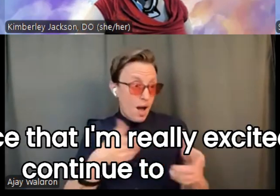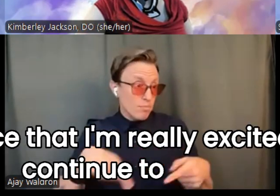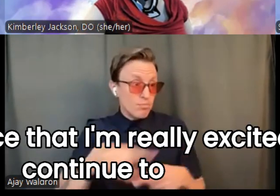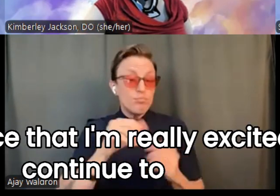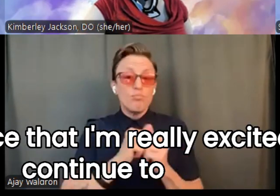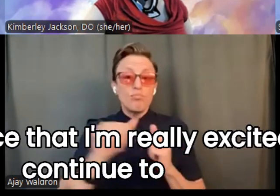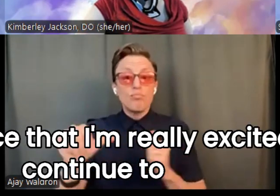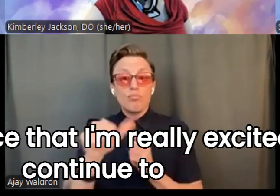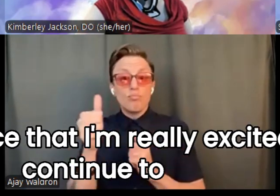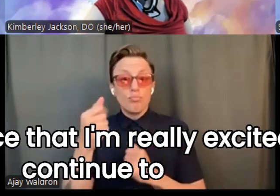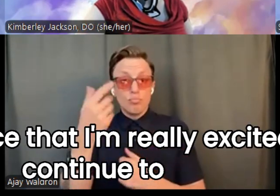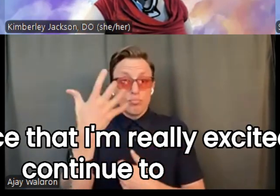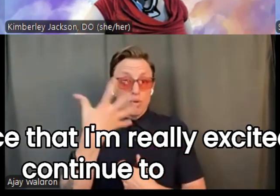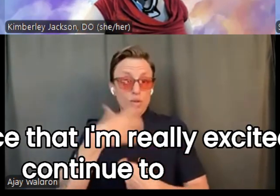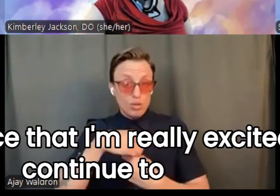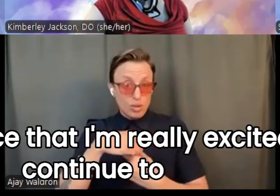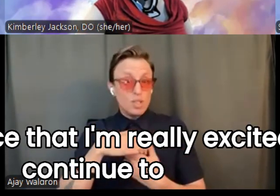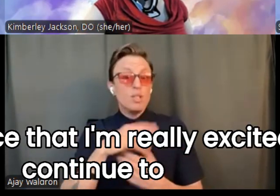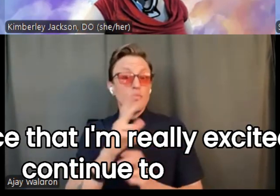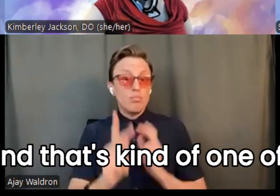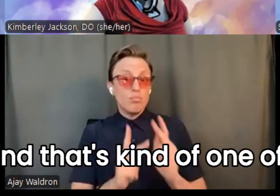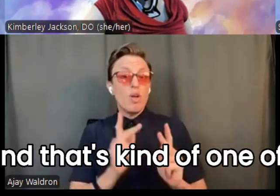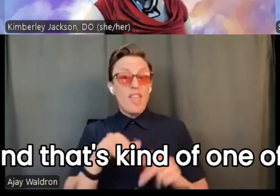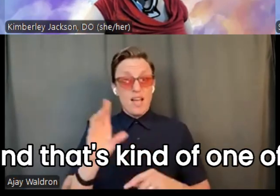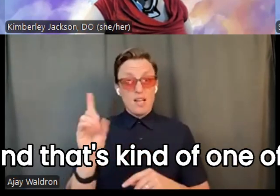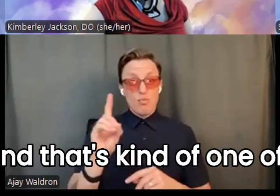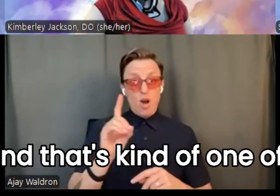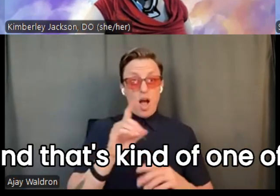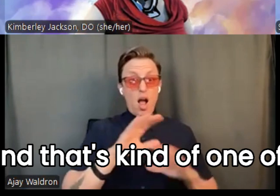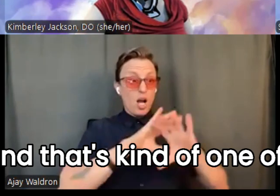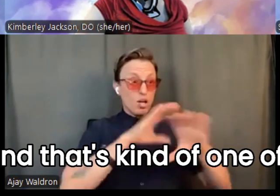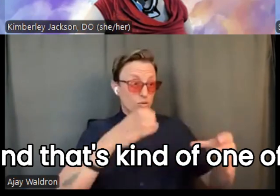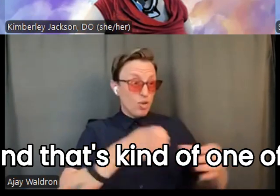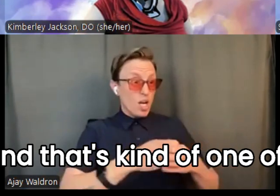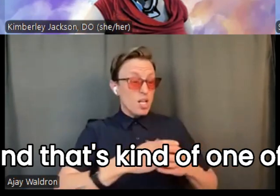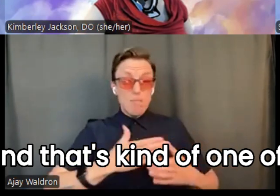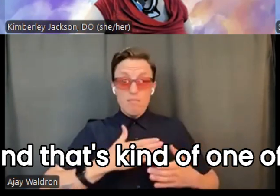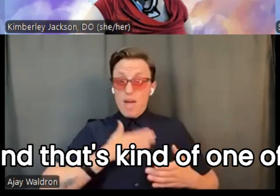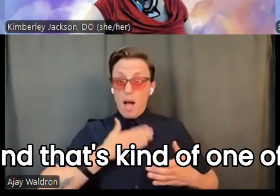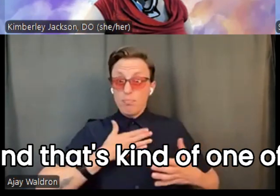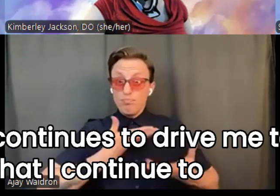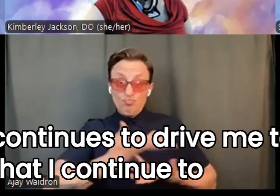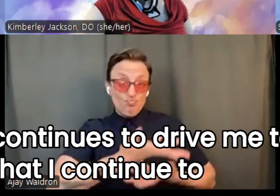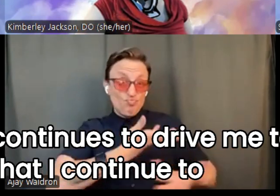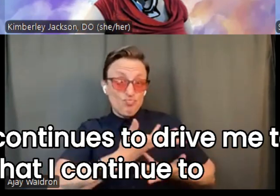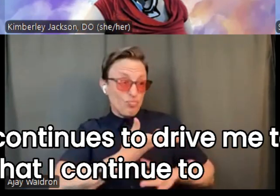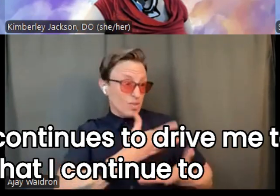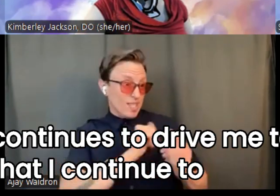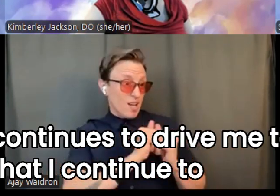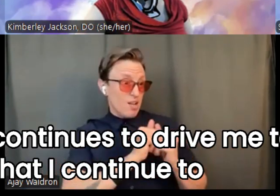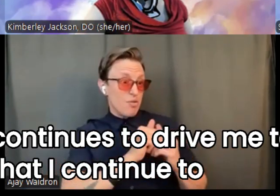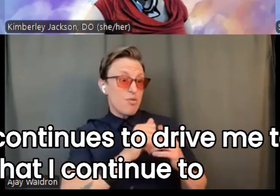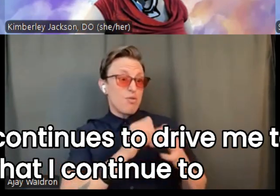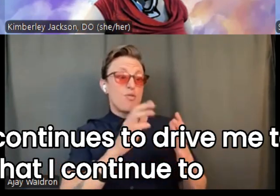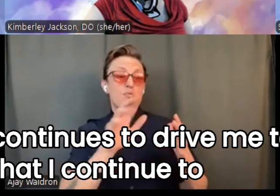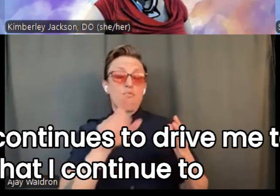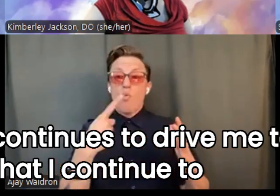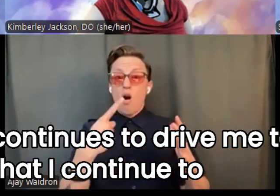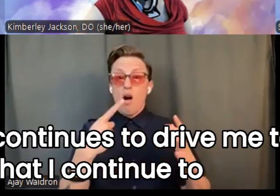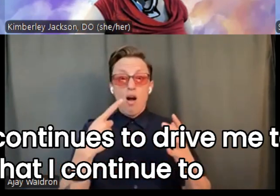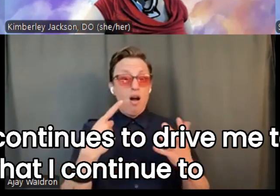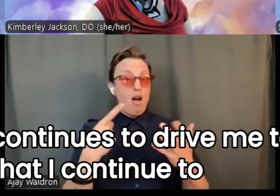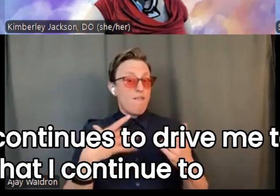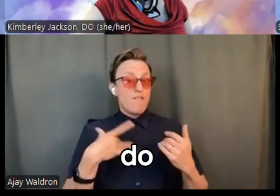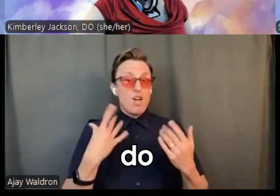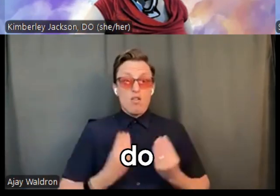democratic policy space that I'm really excited to continue to work with, and that's kind of one of the things that continues to drive me to